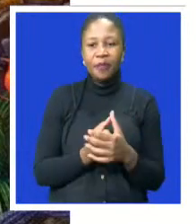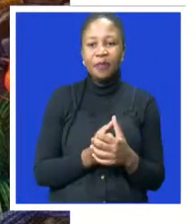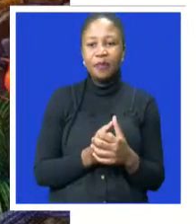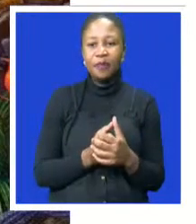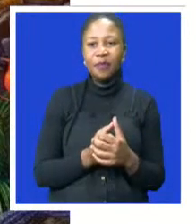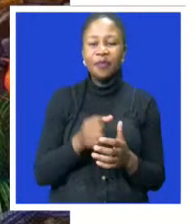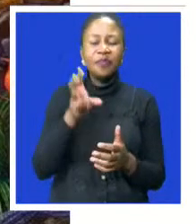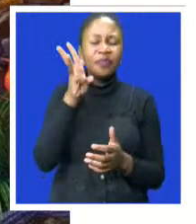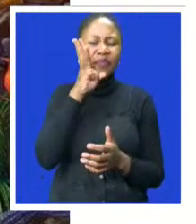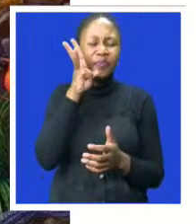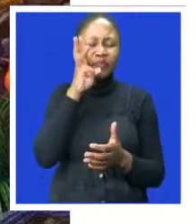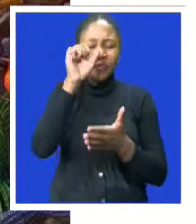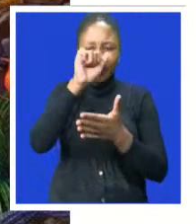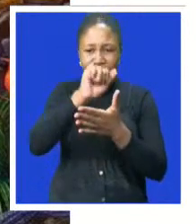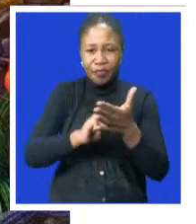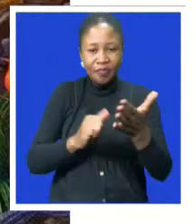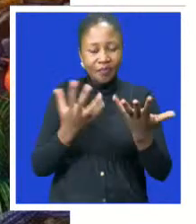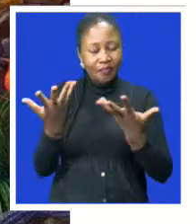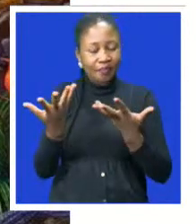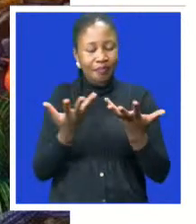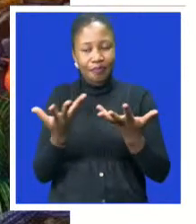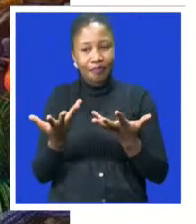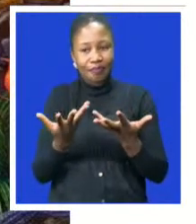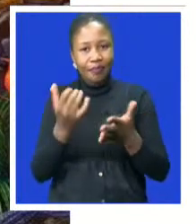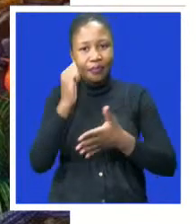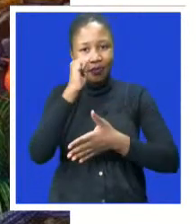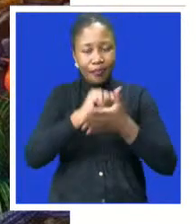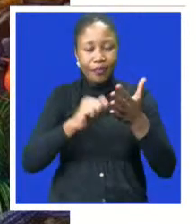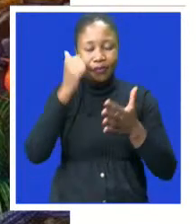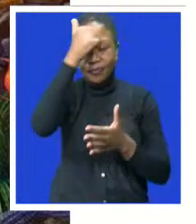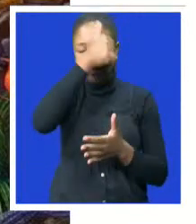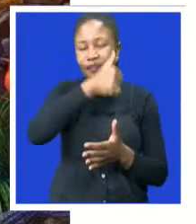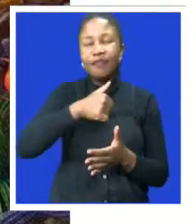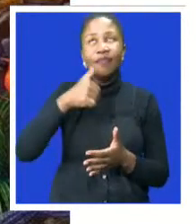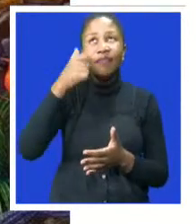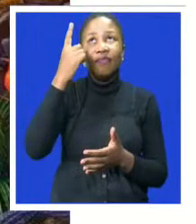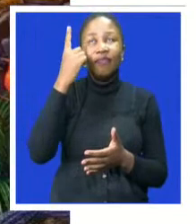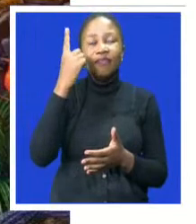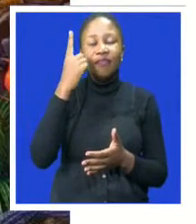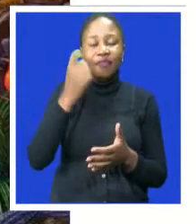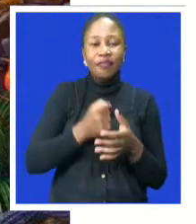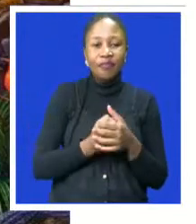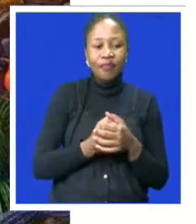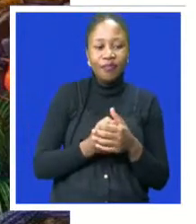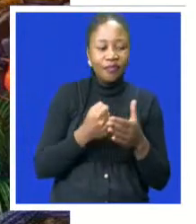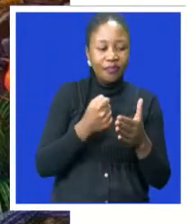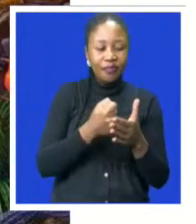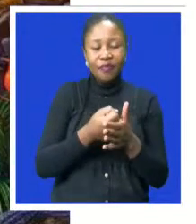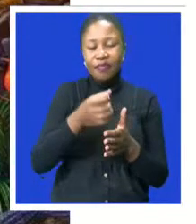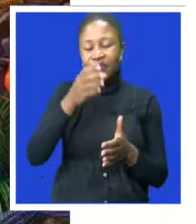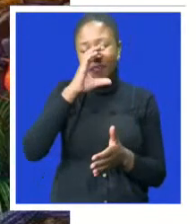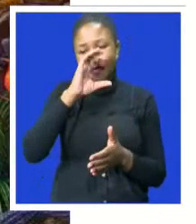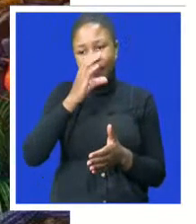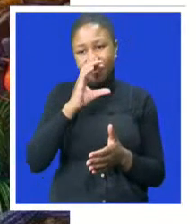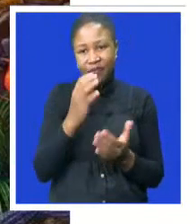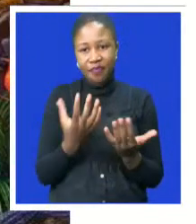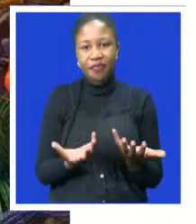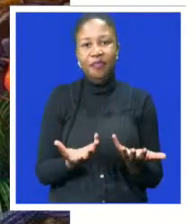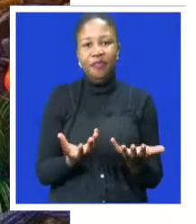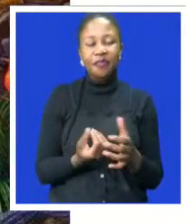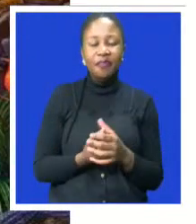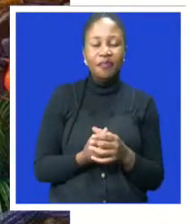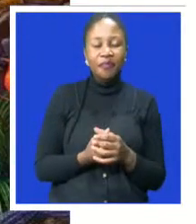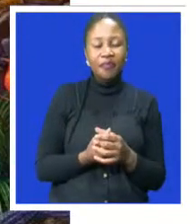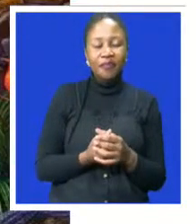by God for animals to drink. And some animals live inside the water. We know there are